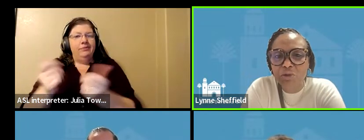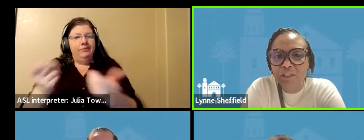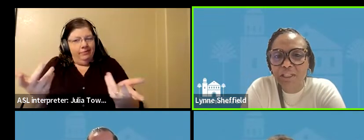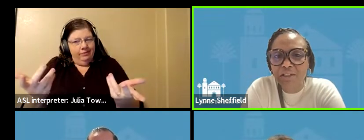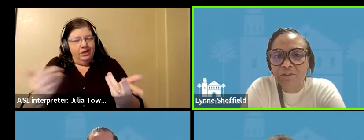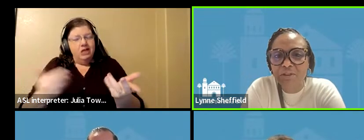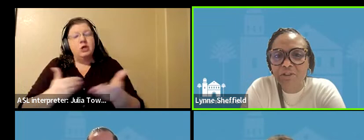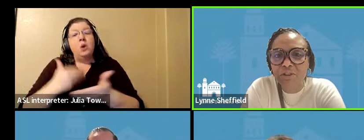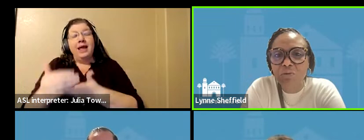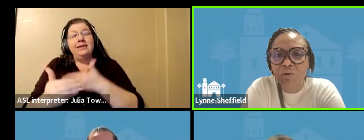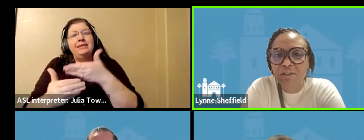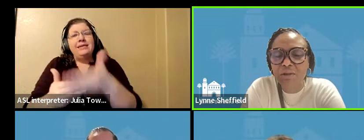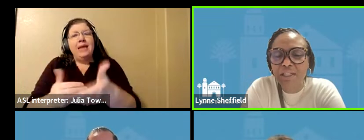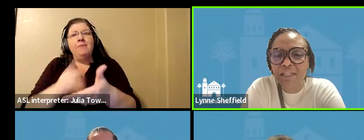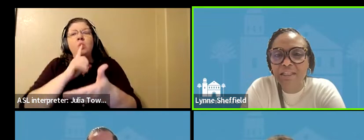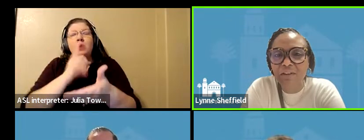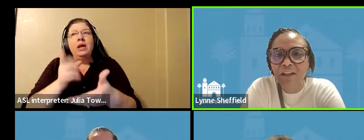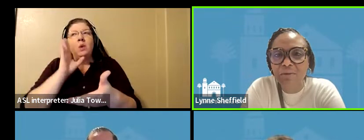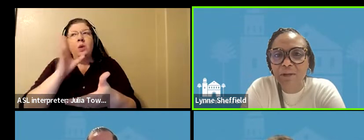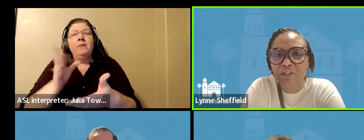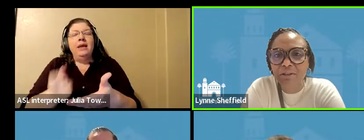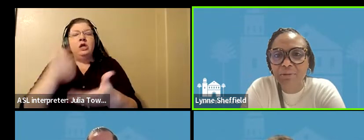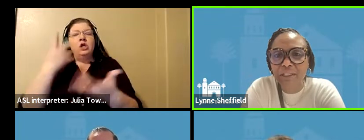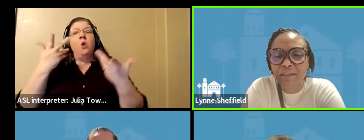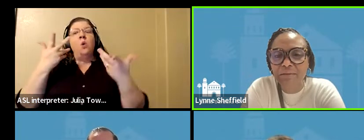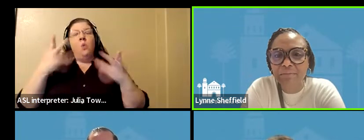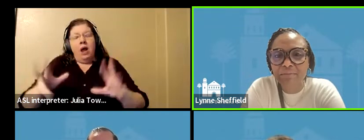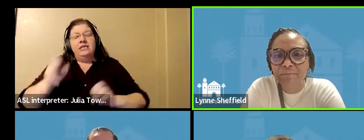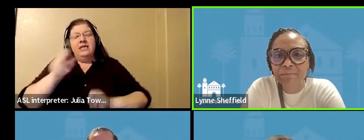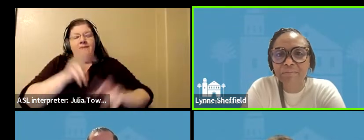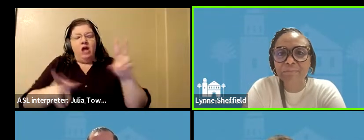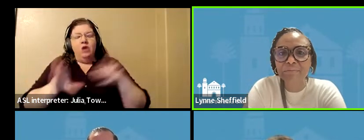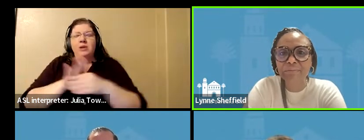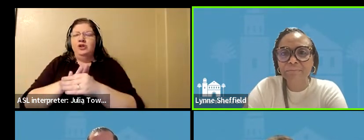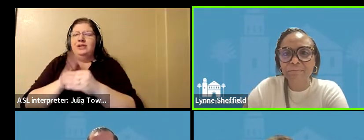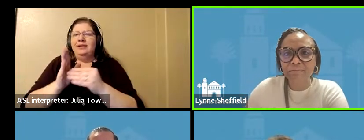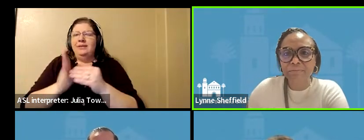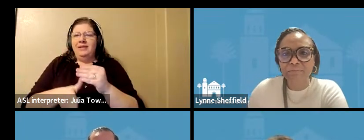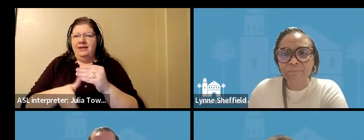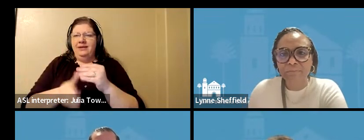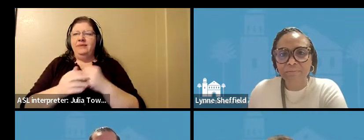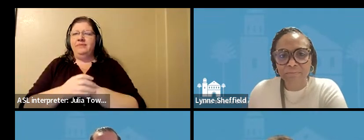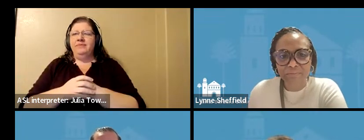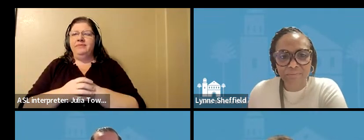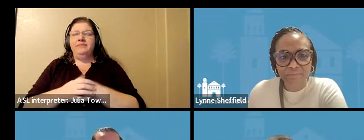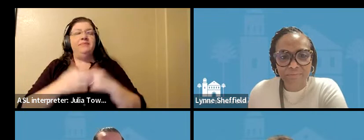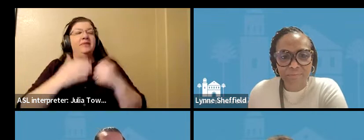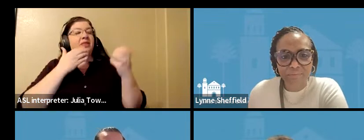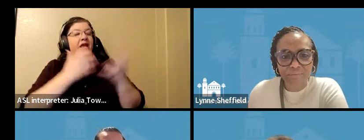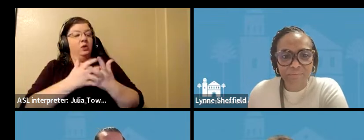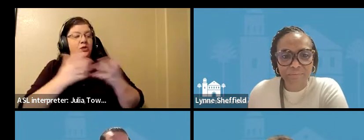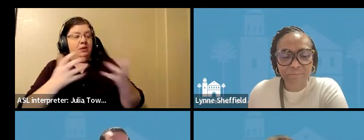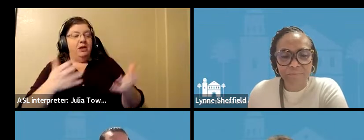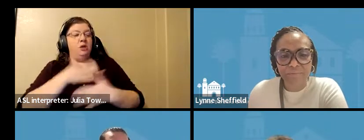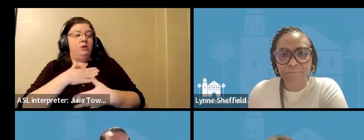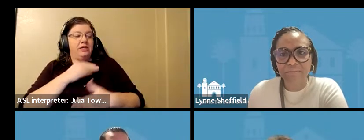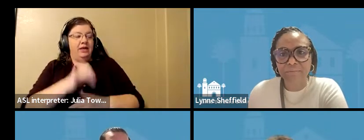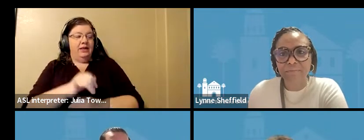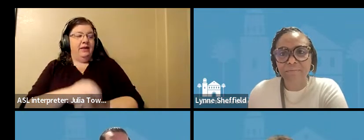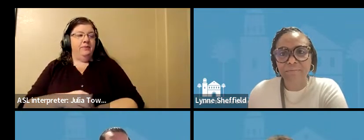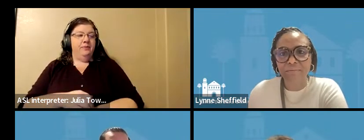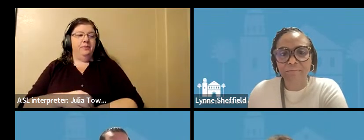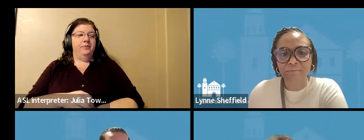are truly understood once we get the evaluation completed. Thank you so much, Dr. Sheffield.